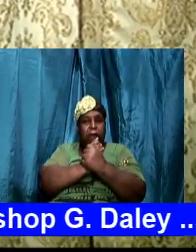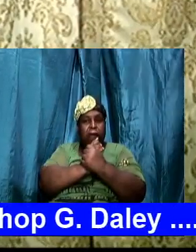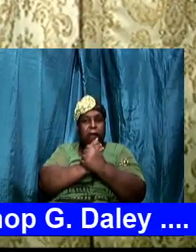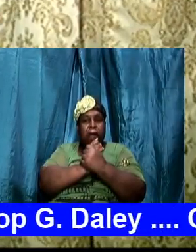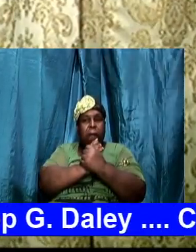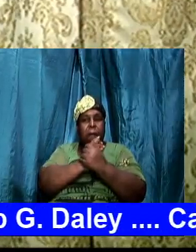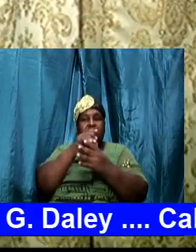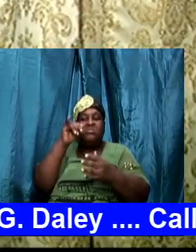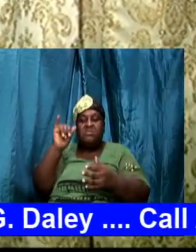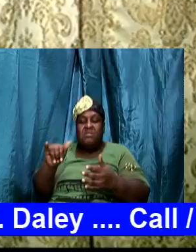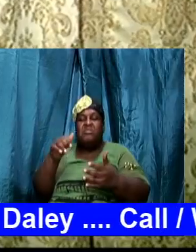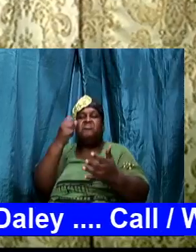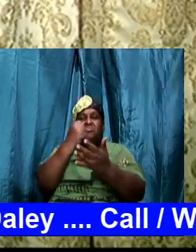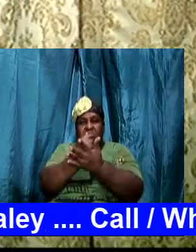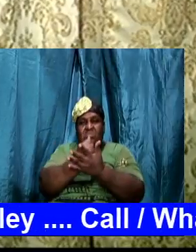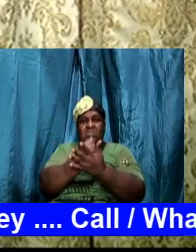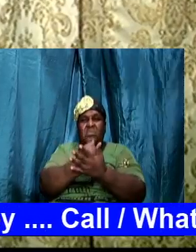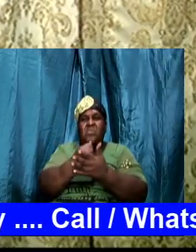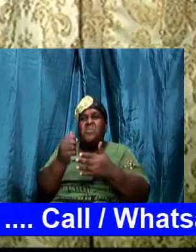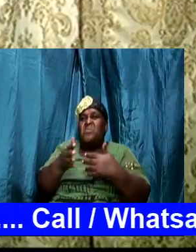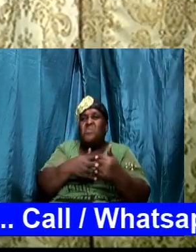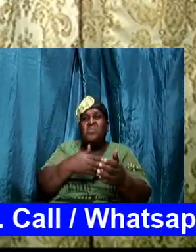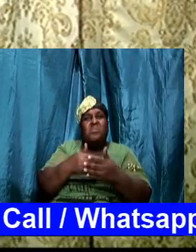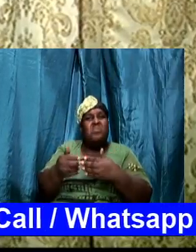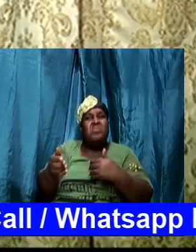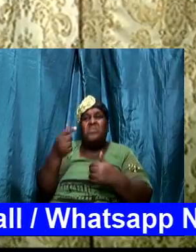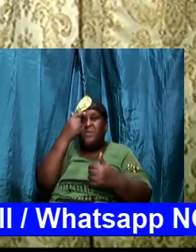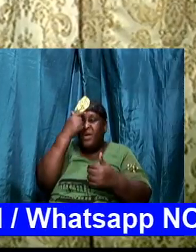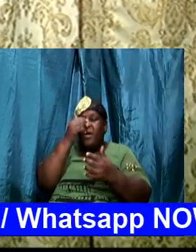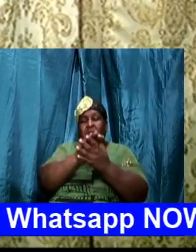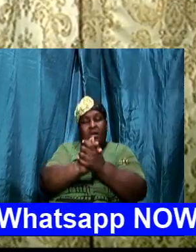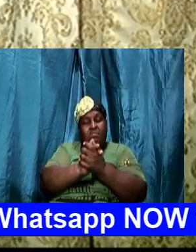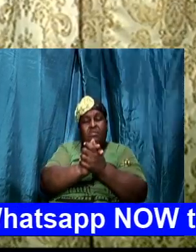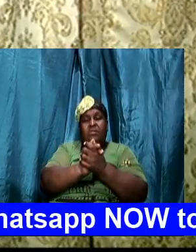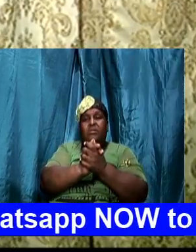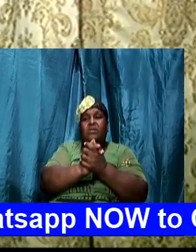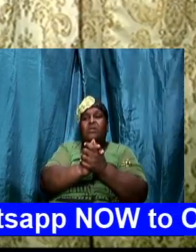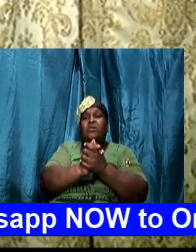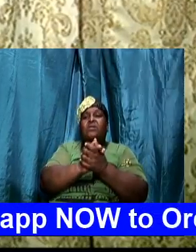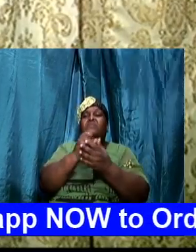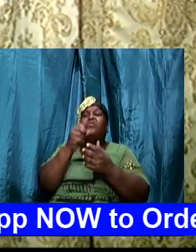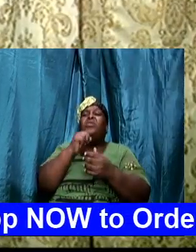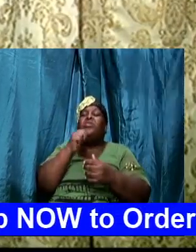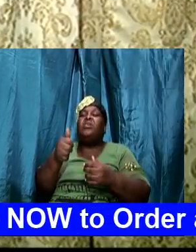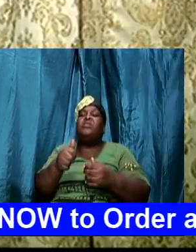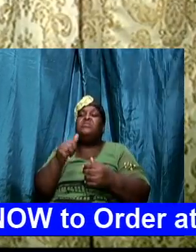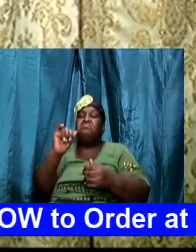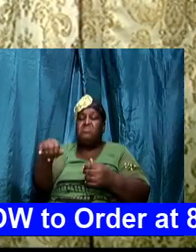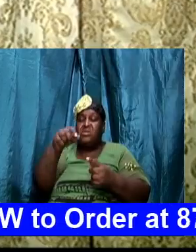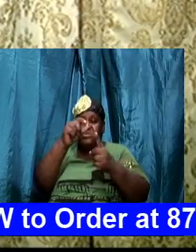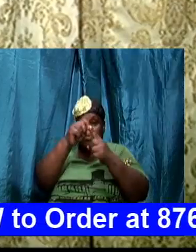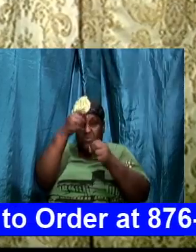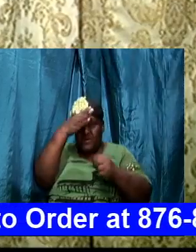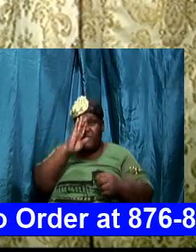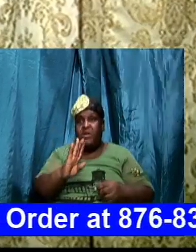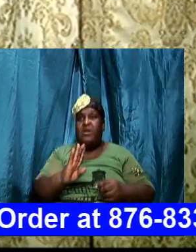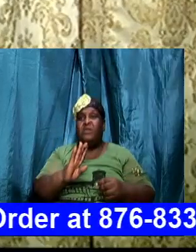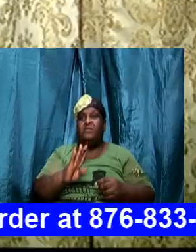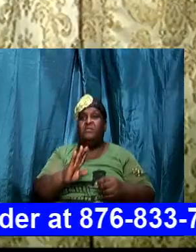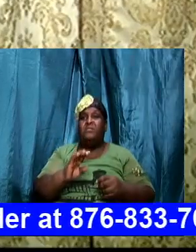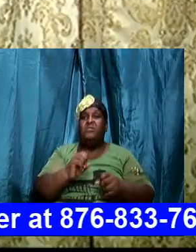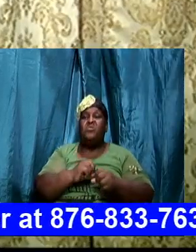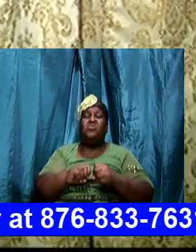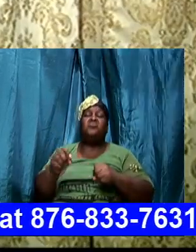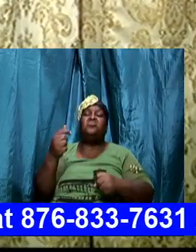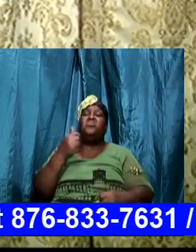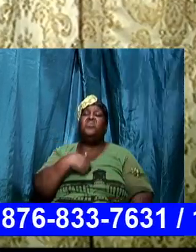settles it, whether I believe it or not. That is the Word of Almighty God. And so I would